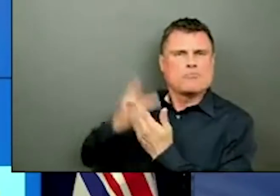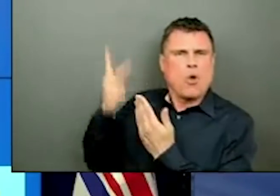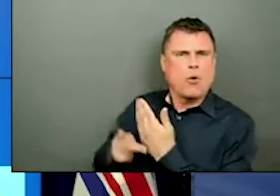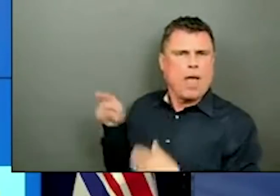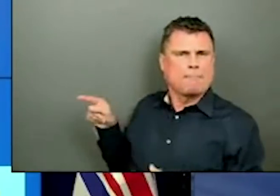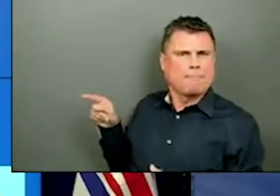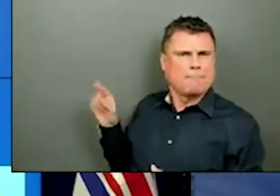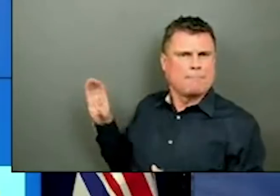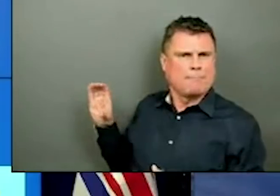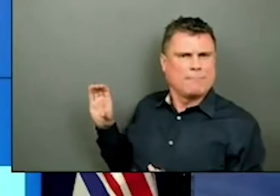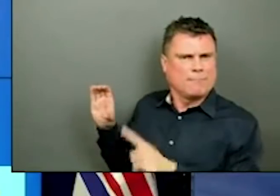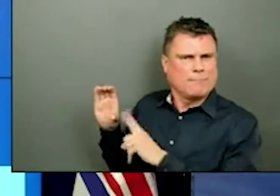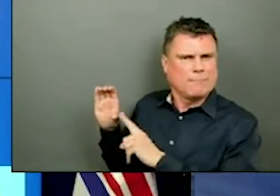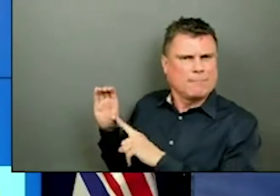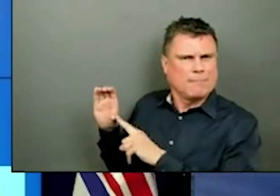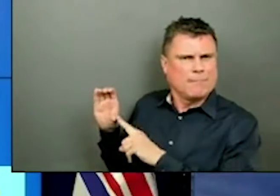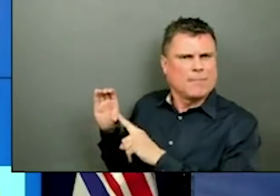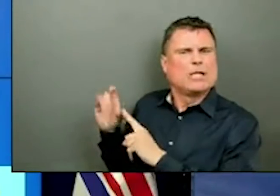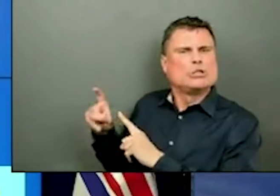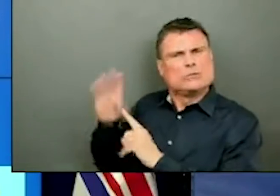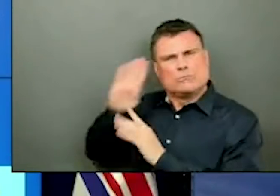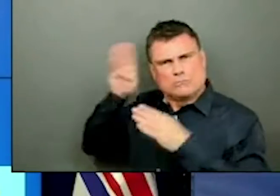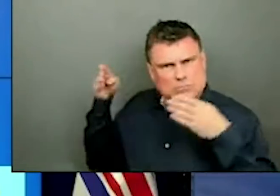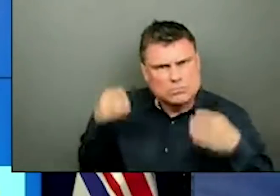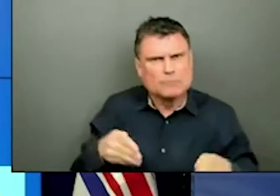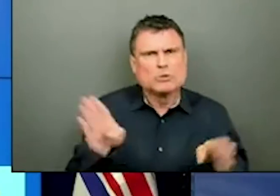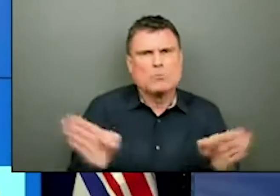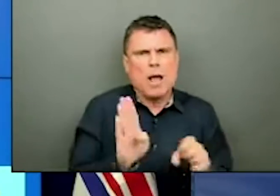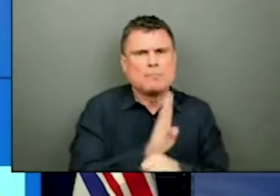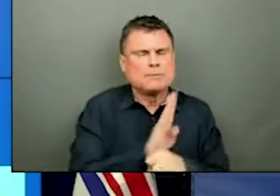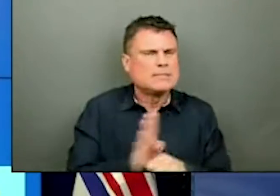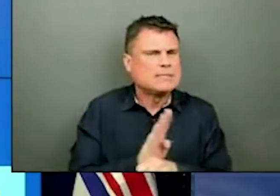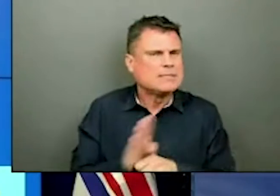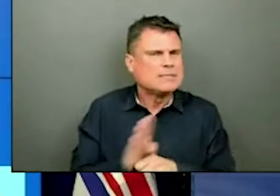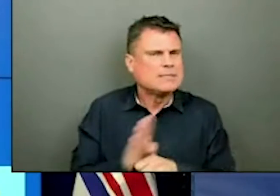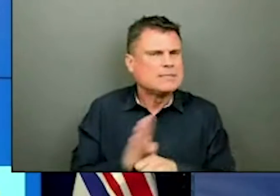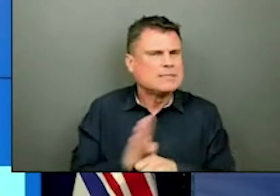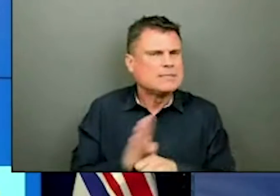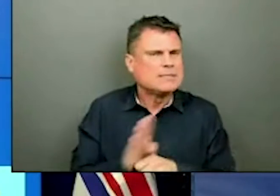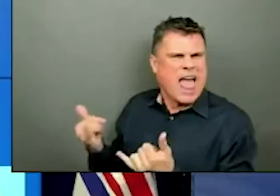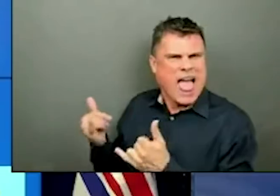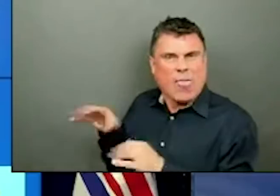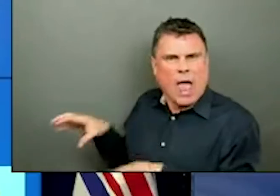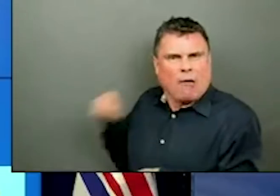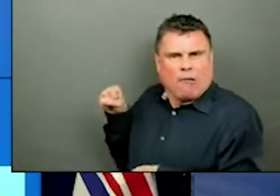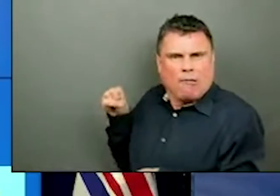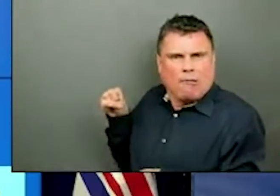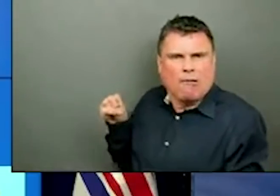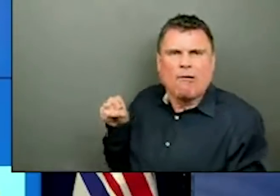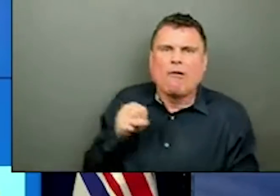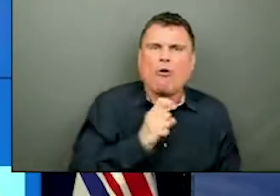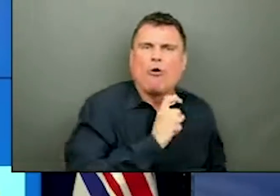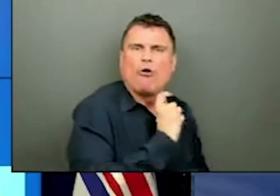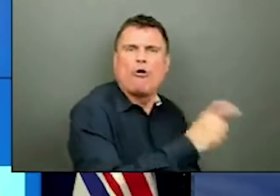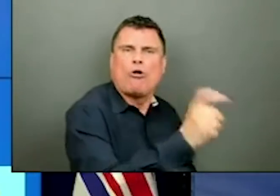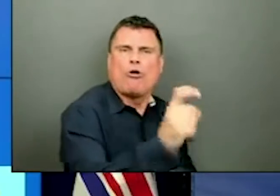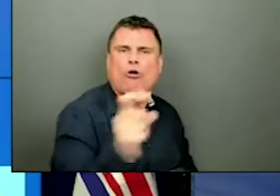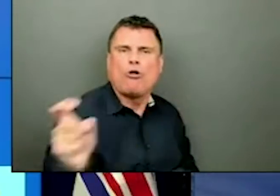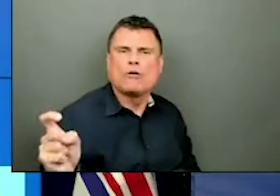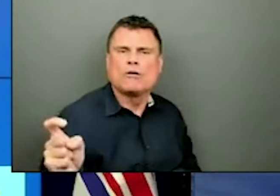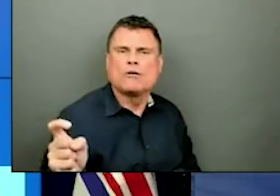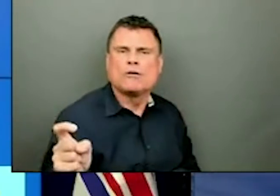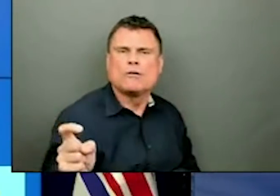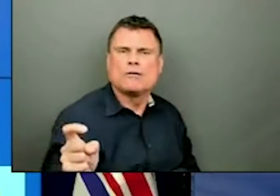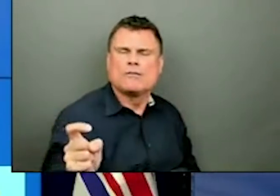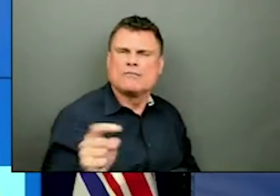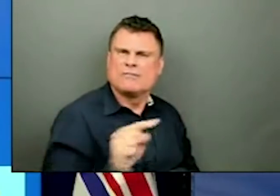be for small businesses who say they need it, and then reallocate to certain types of